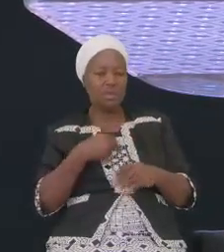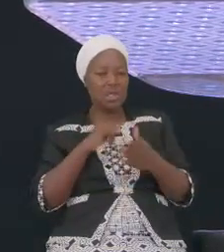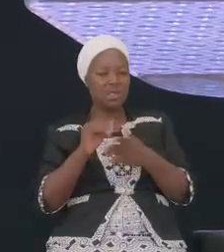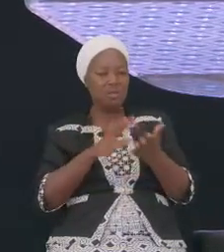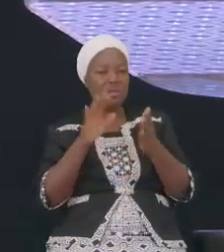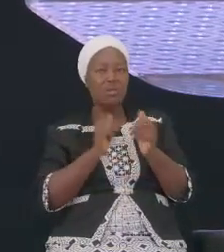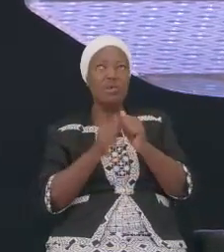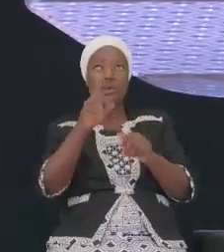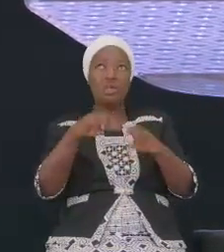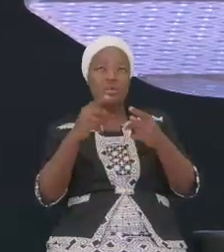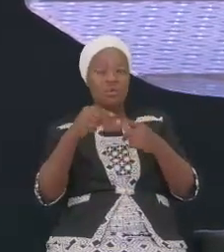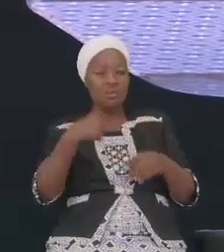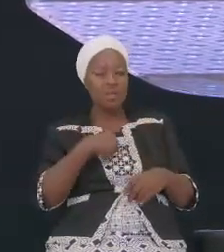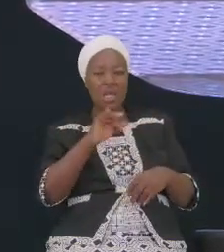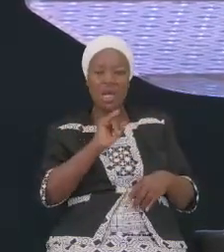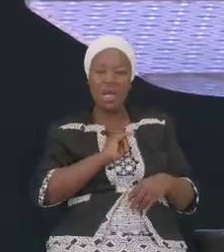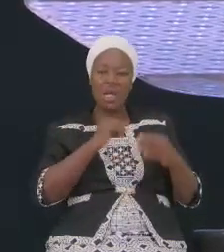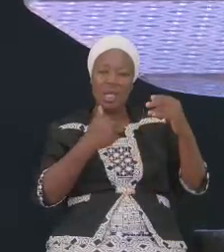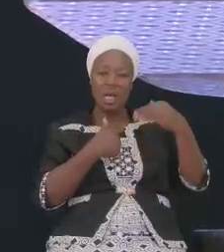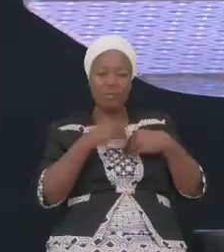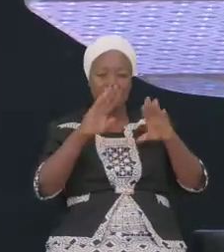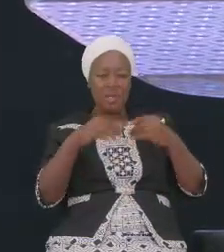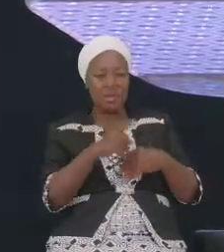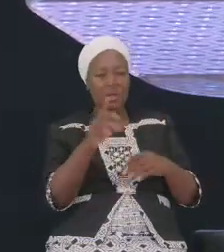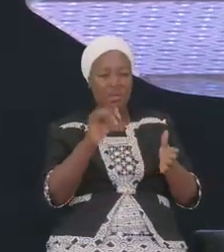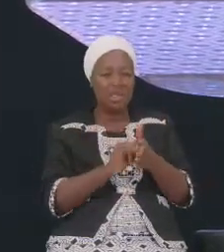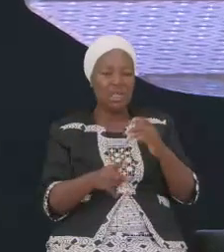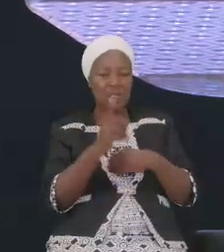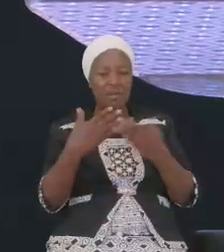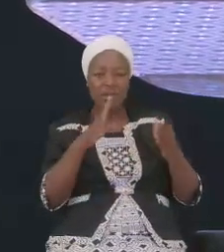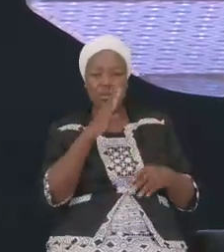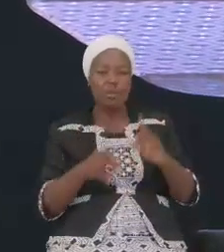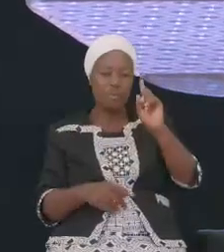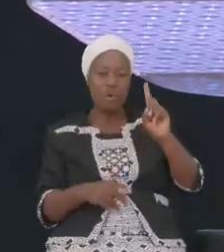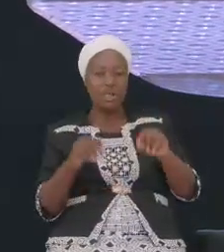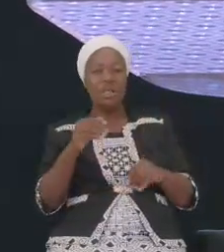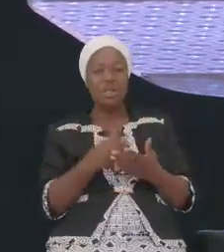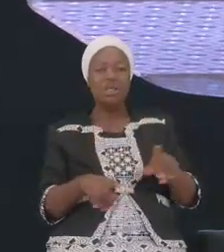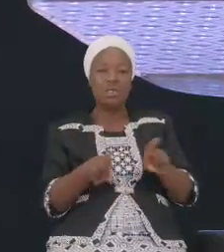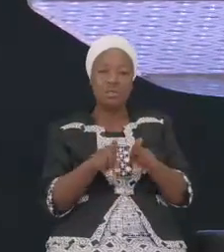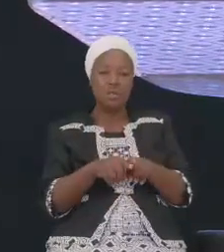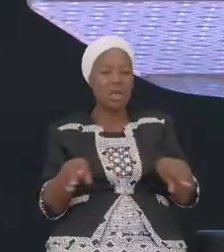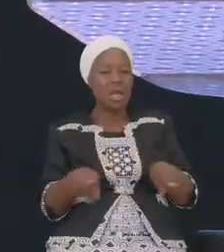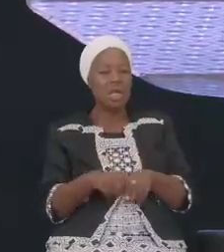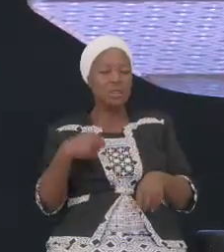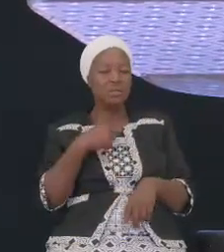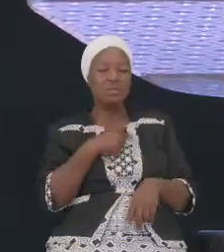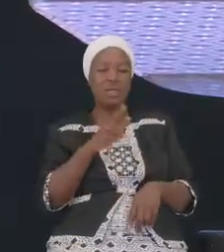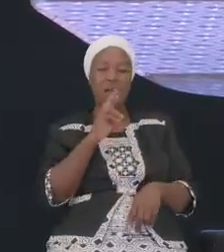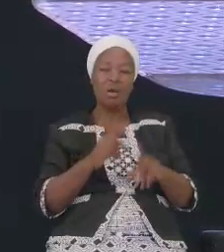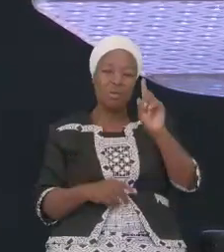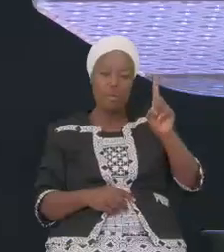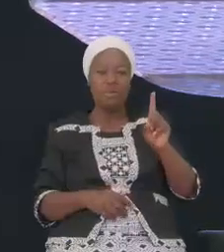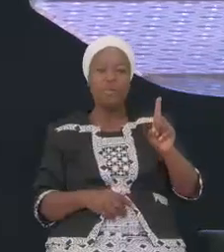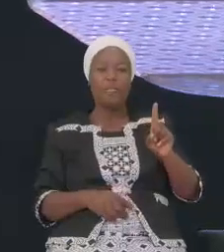me, I have given them, that they may be one, even as we are one. Can you say that?